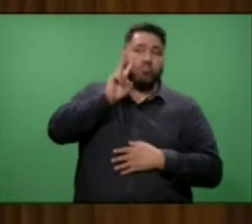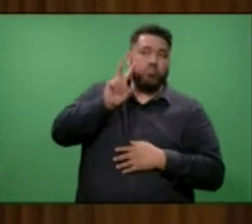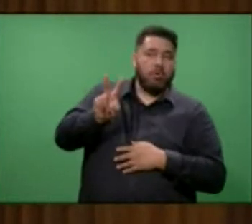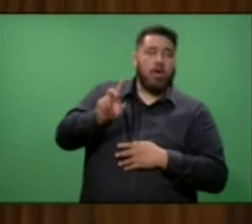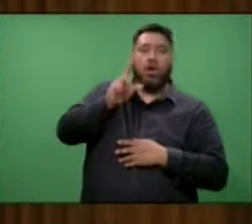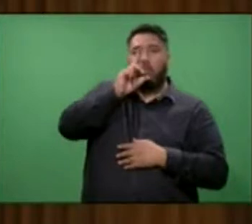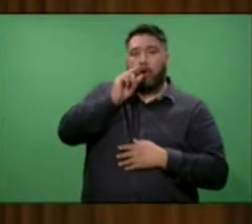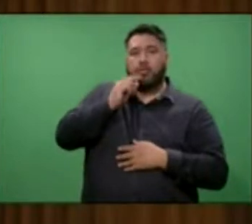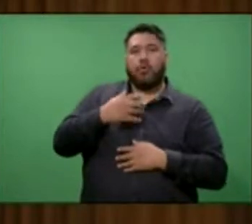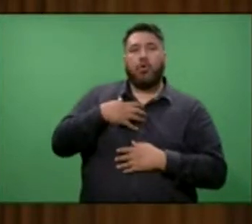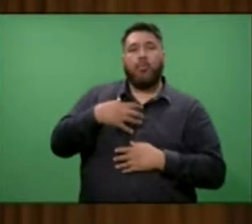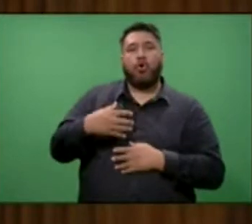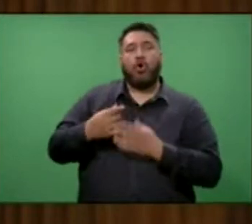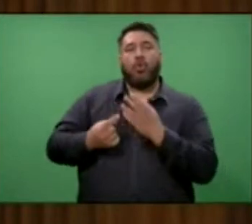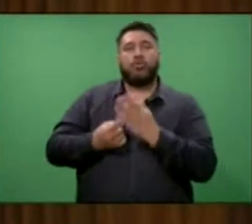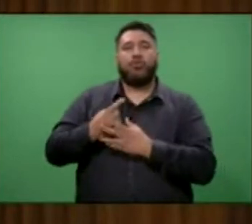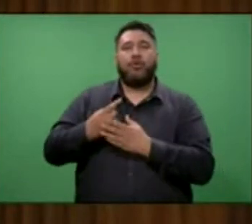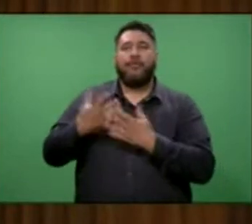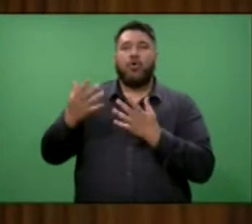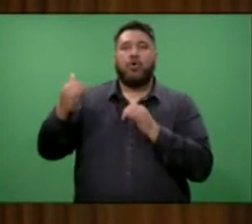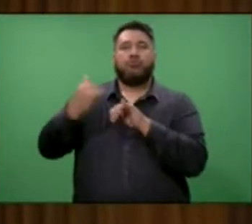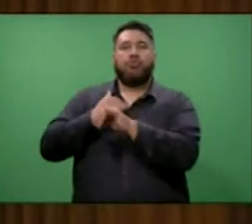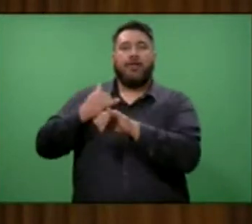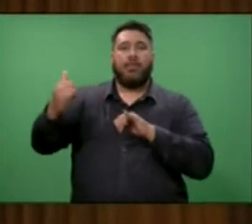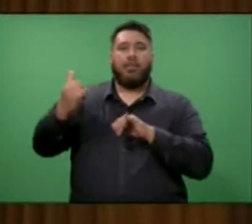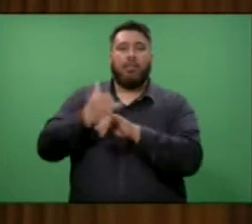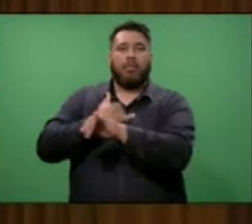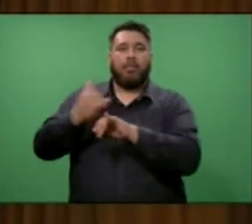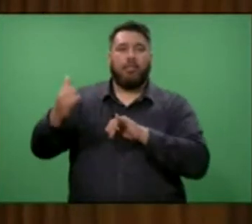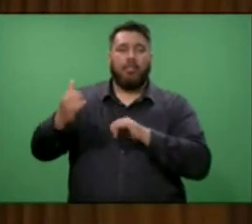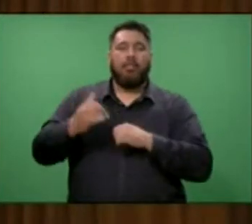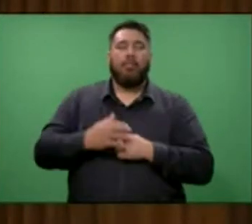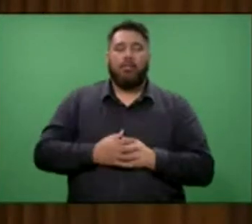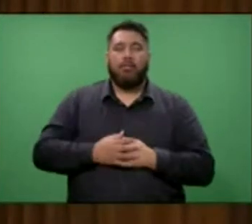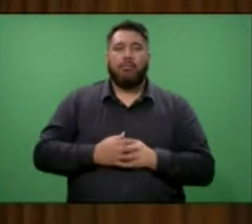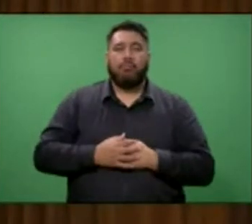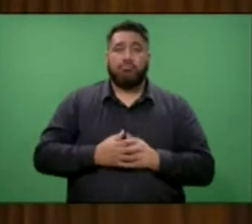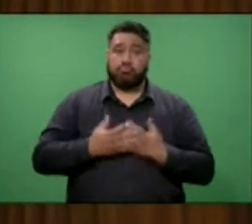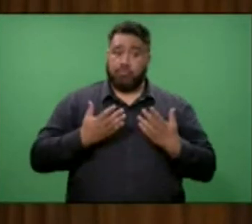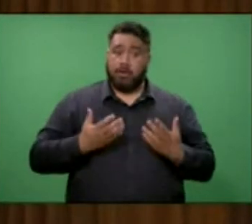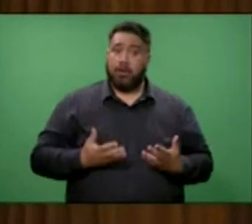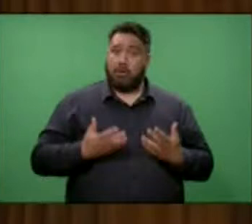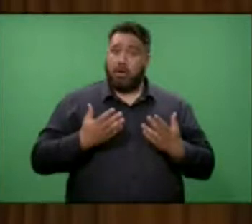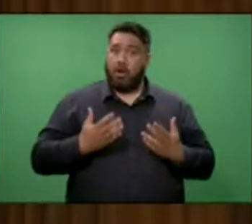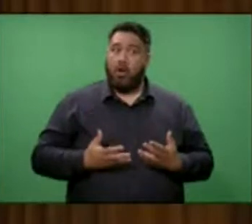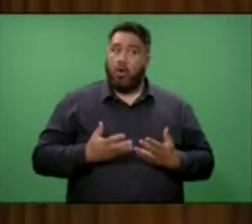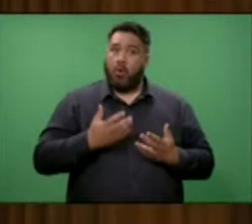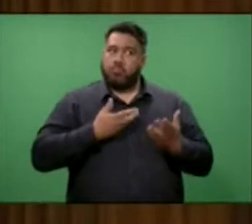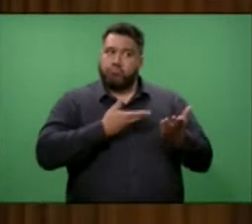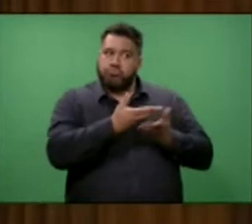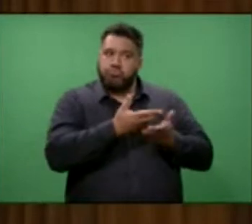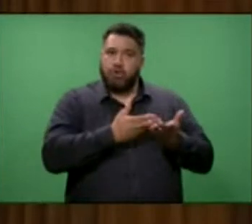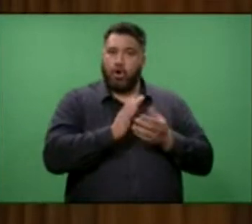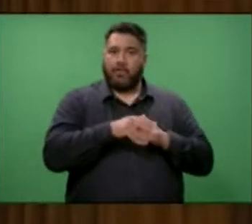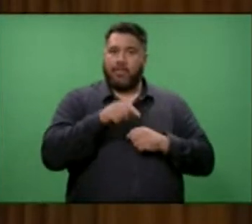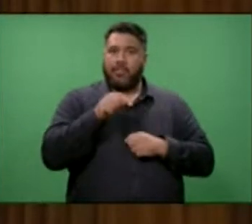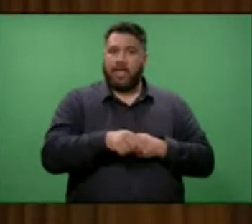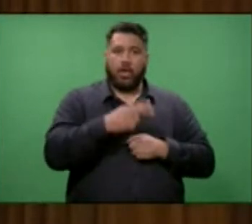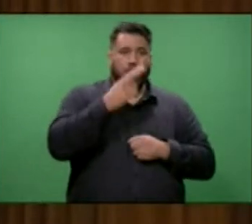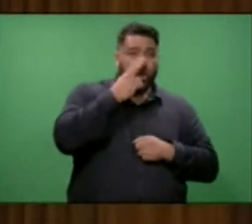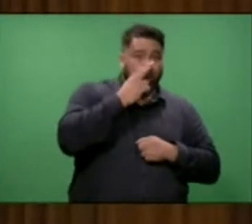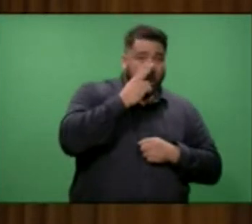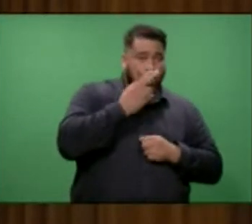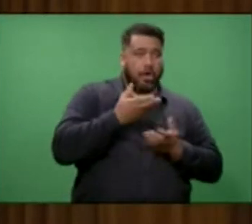travel. Planning for quarantine-free travel zones is currently underway with the Cook Islands, Niue,